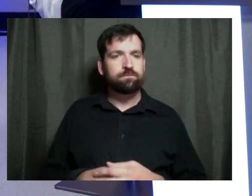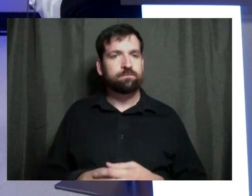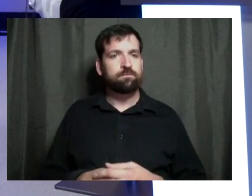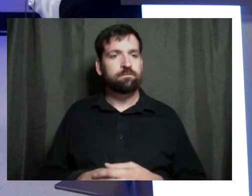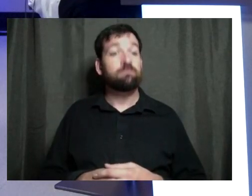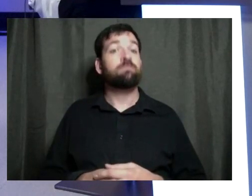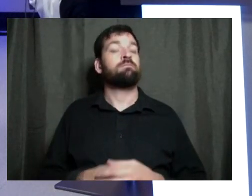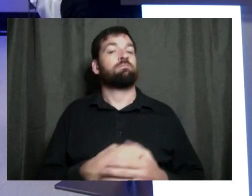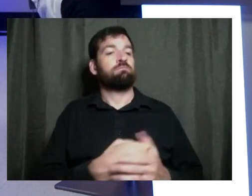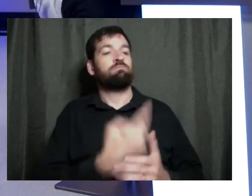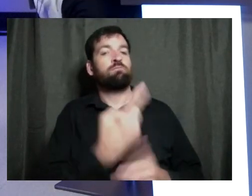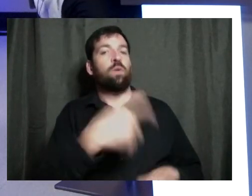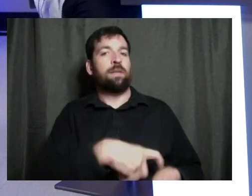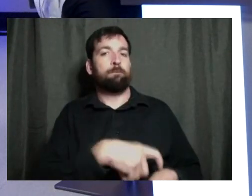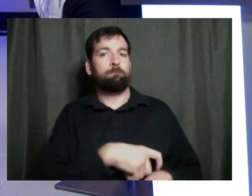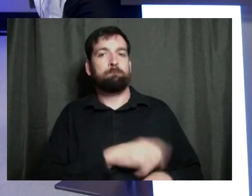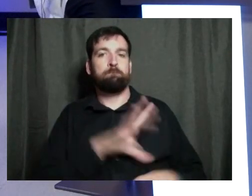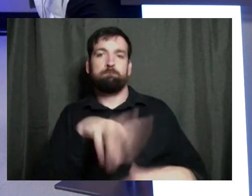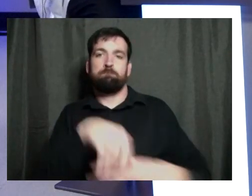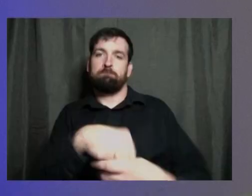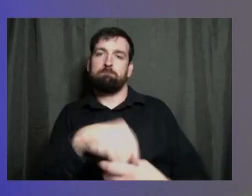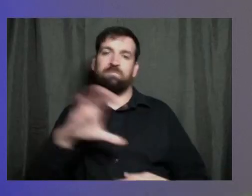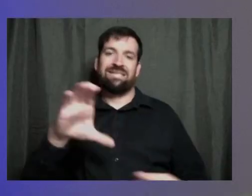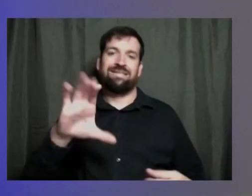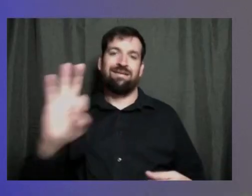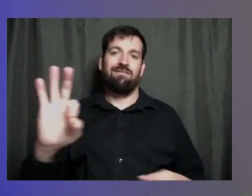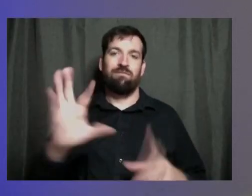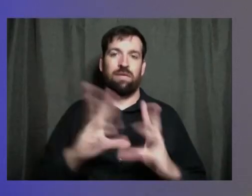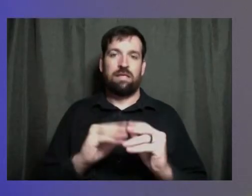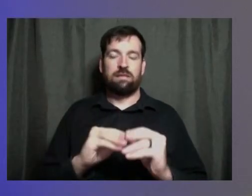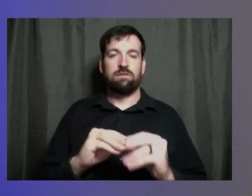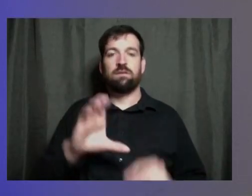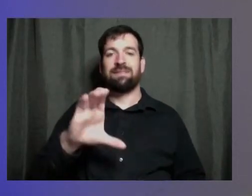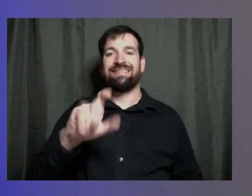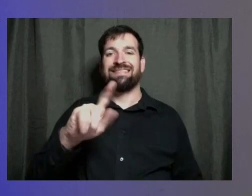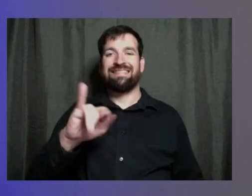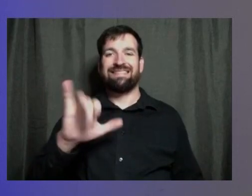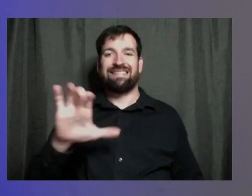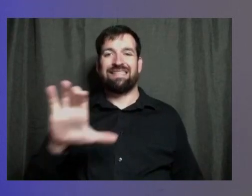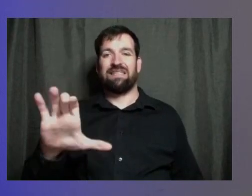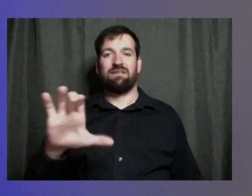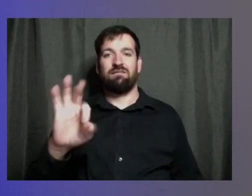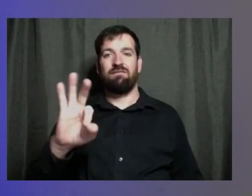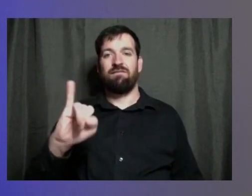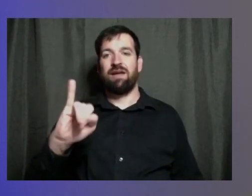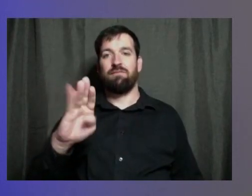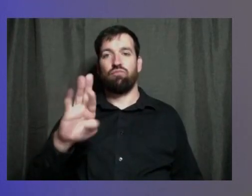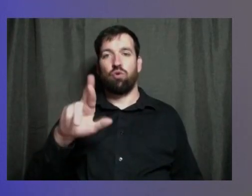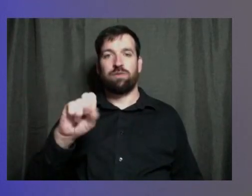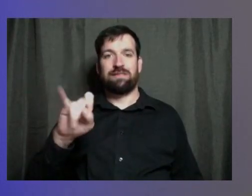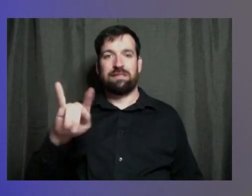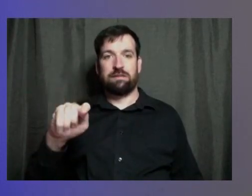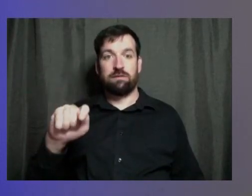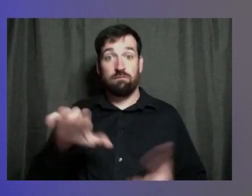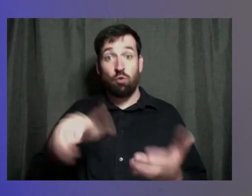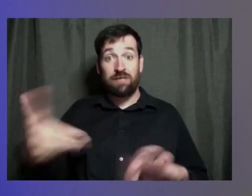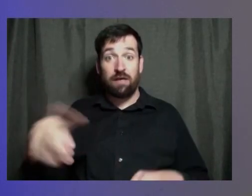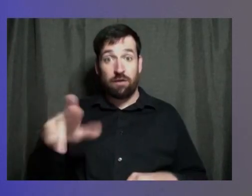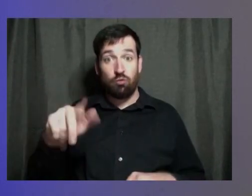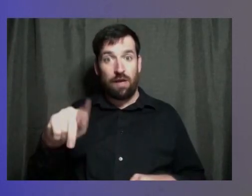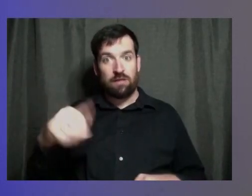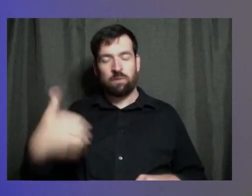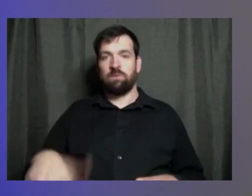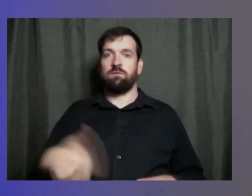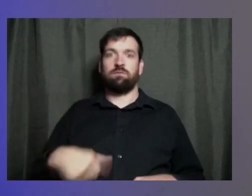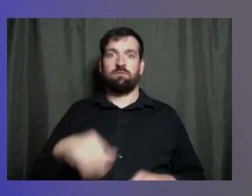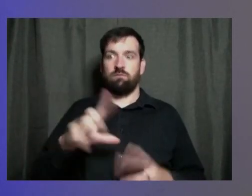sitting in a CF meeting, and cystic fibrosis used to have a mortality rate that was extraordinarily high. And when I started in CF, the